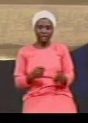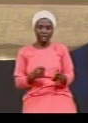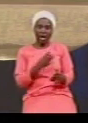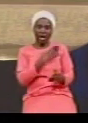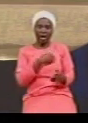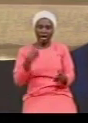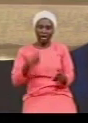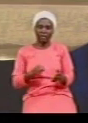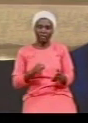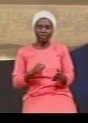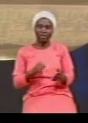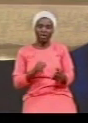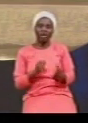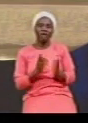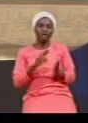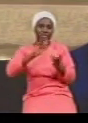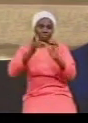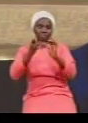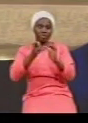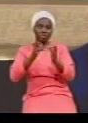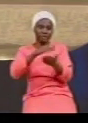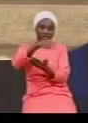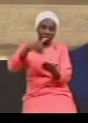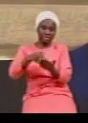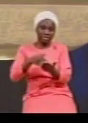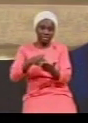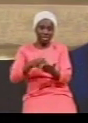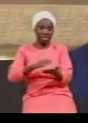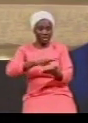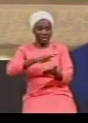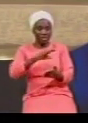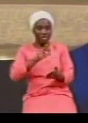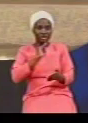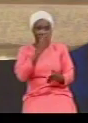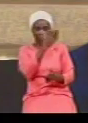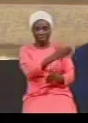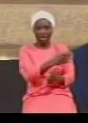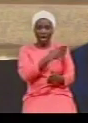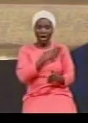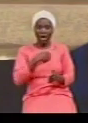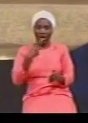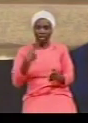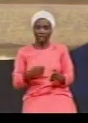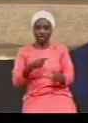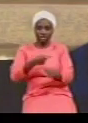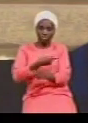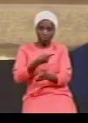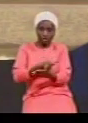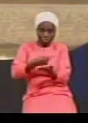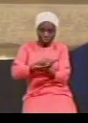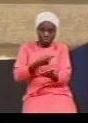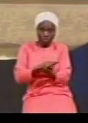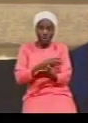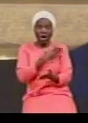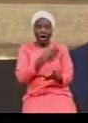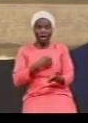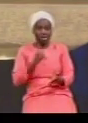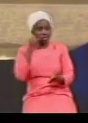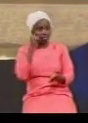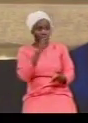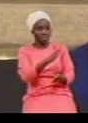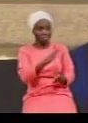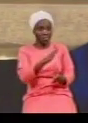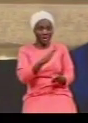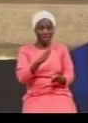place, and the voice of the gospel will show, will come up in that place, and there's a women ministry there, there's